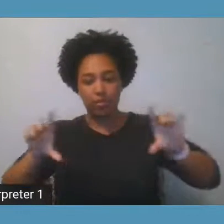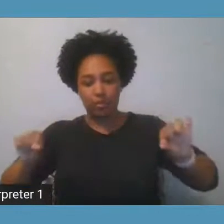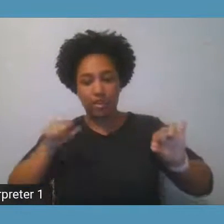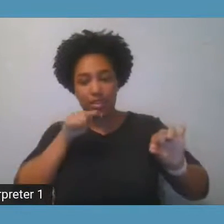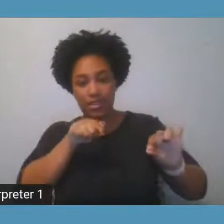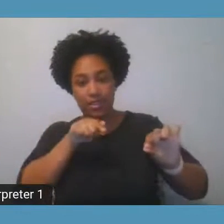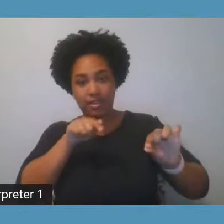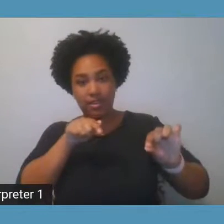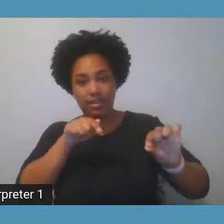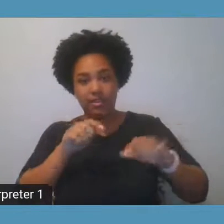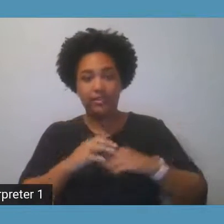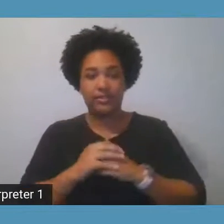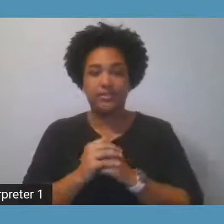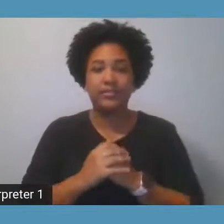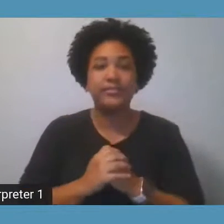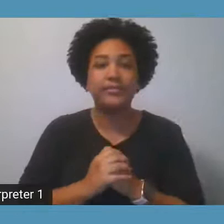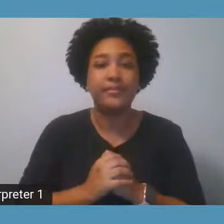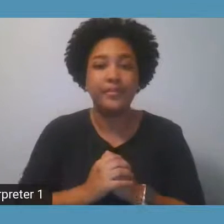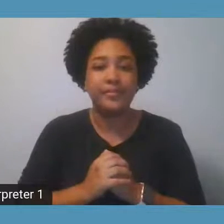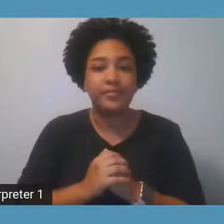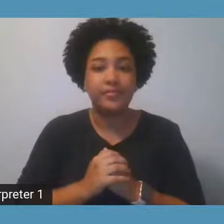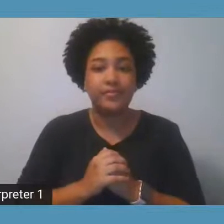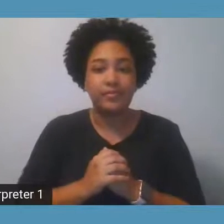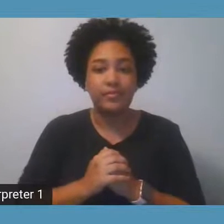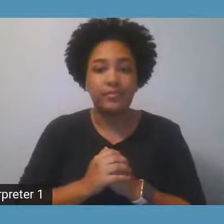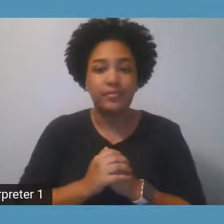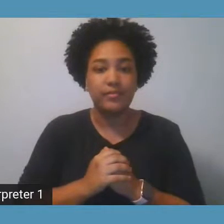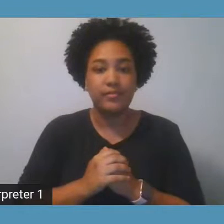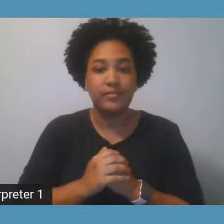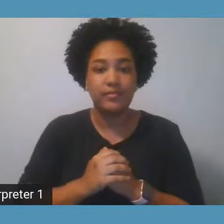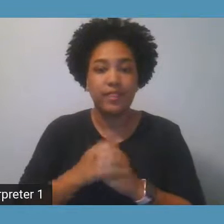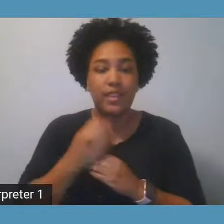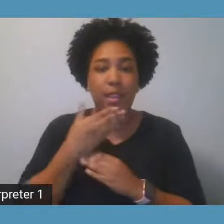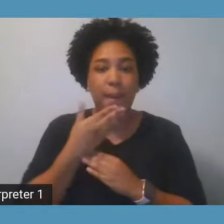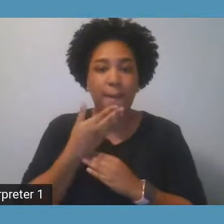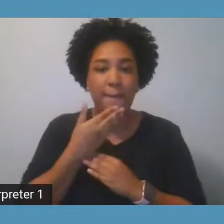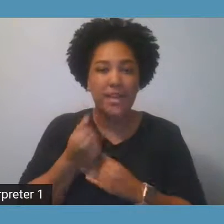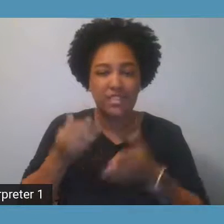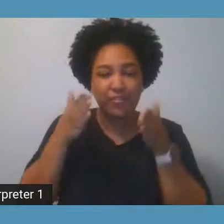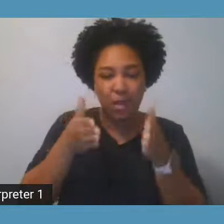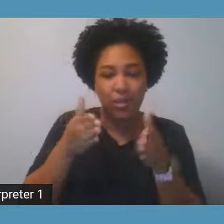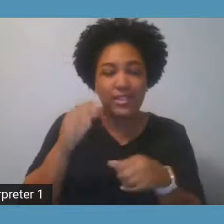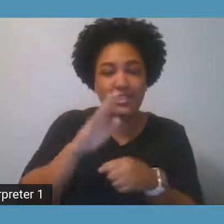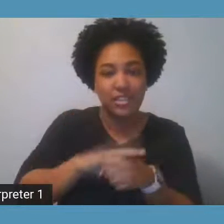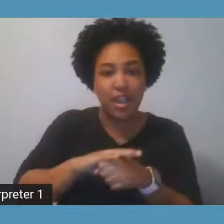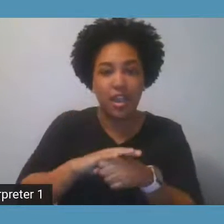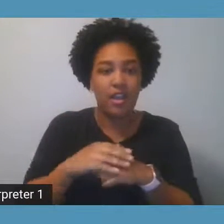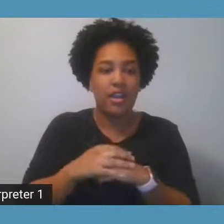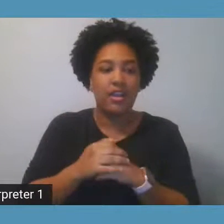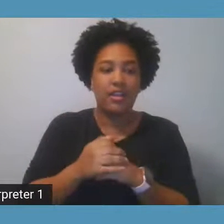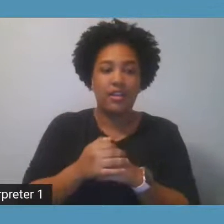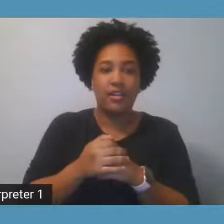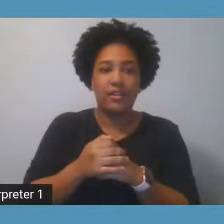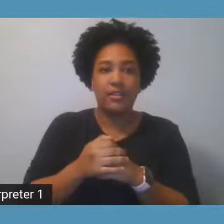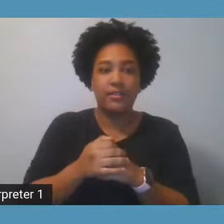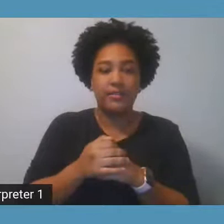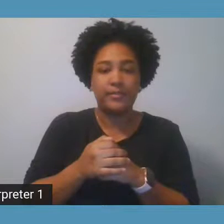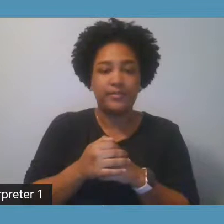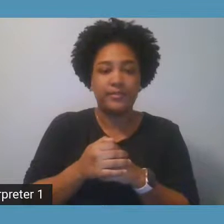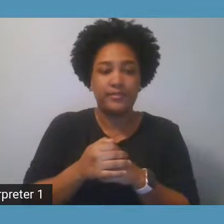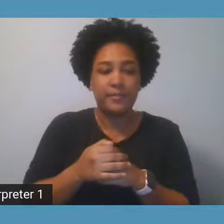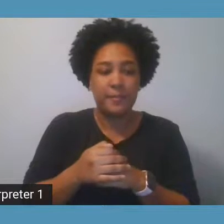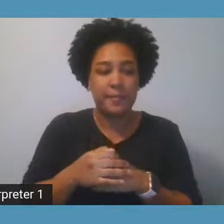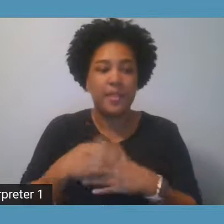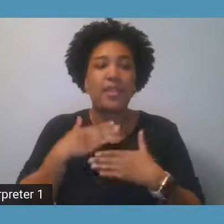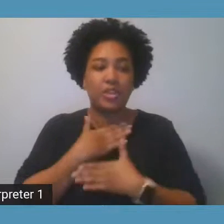our craft is to listen to our attendees. So we ask that you share your candid feedback with us. Following today's